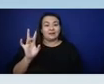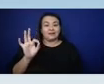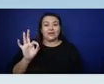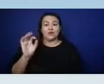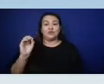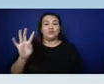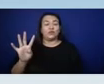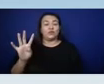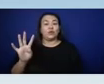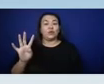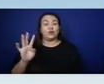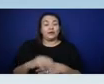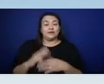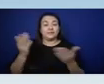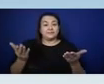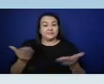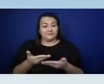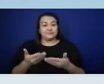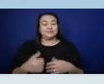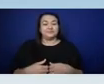Thank you, Chief. Thank you, Leticia.